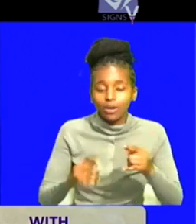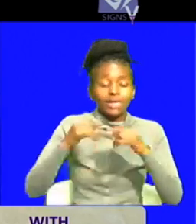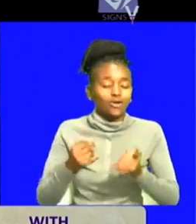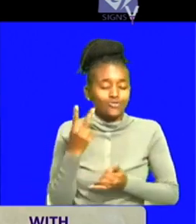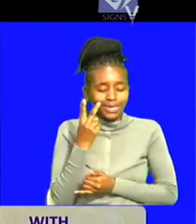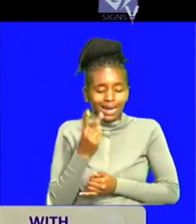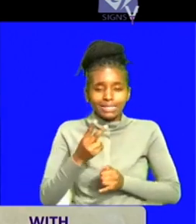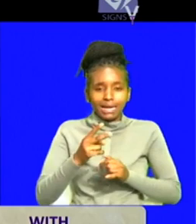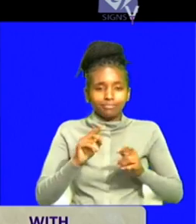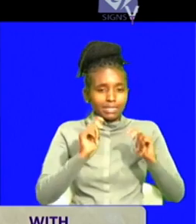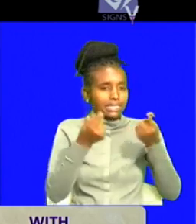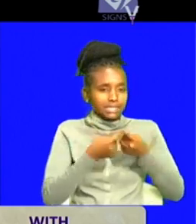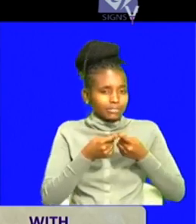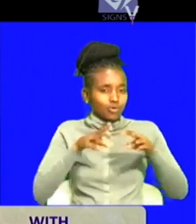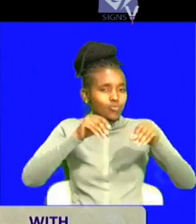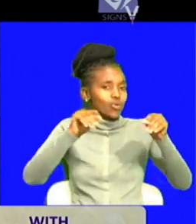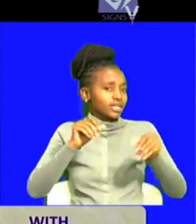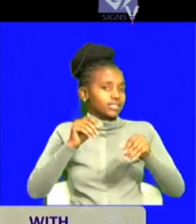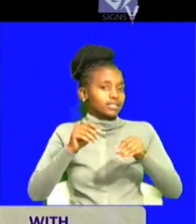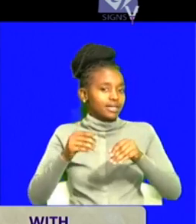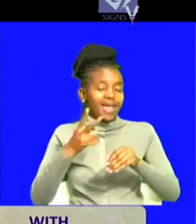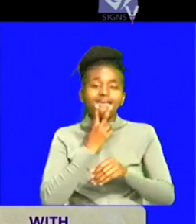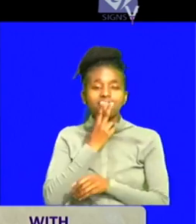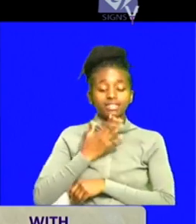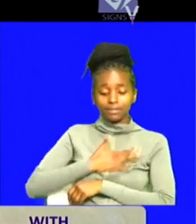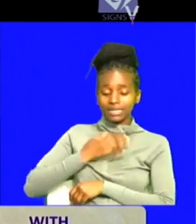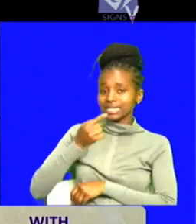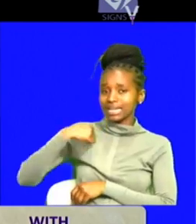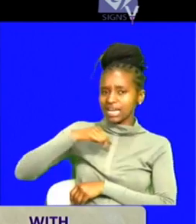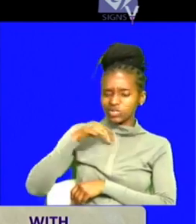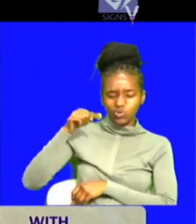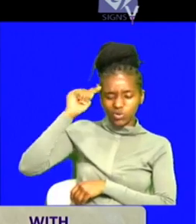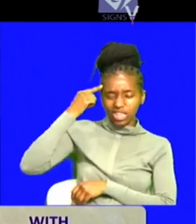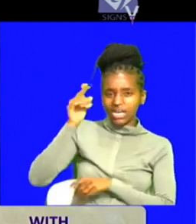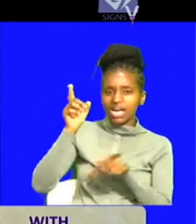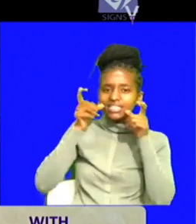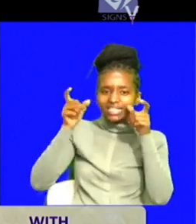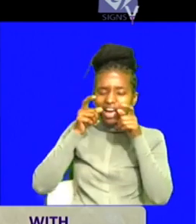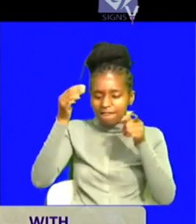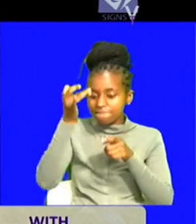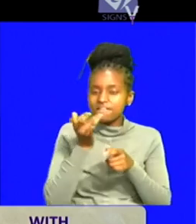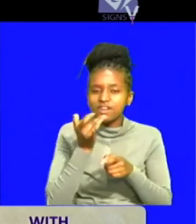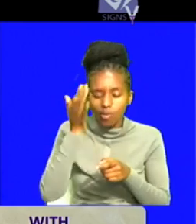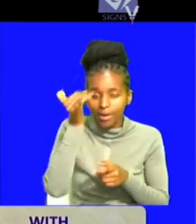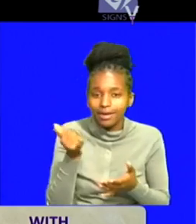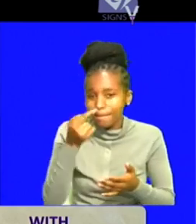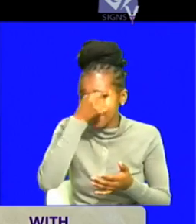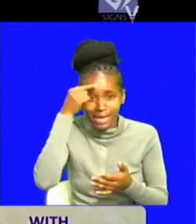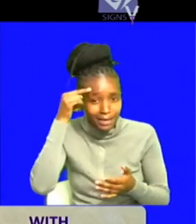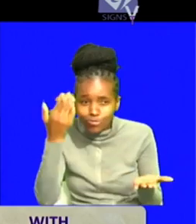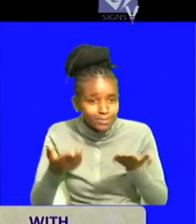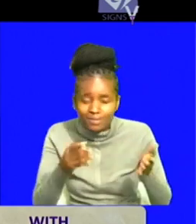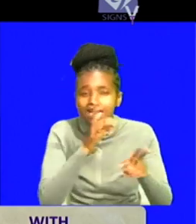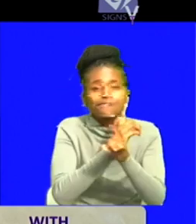and quality, let me start with you, Elvis. Why do you feel like Tusker are favorites? Is it the defense structure? Is it the midfield